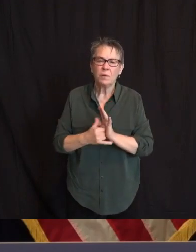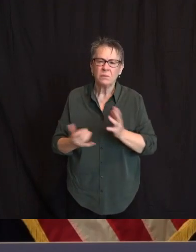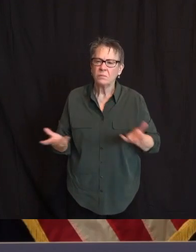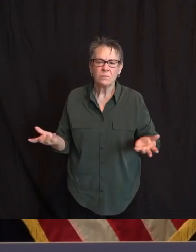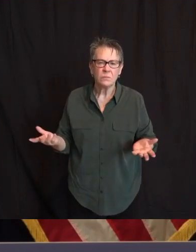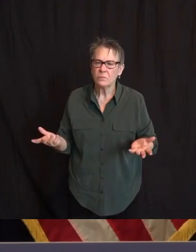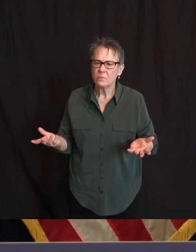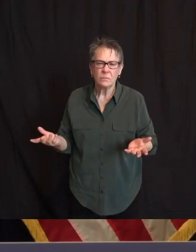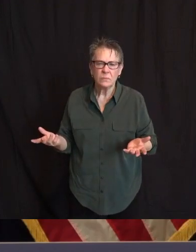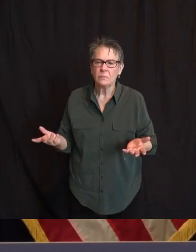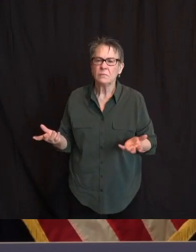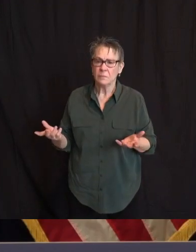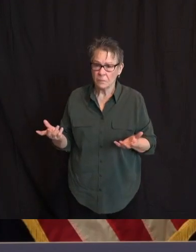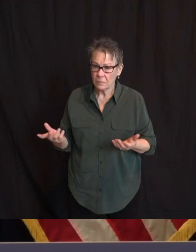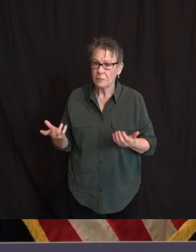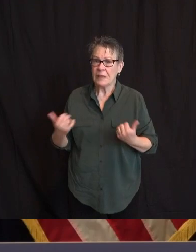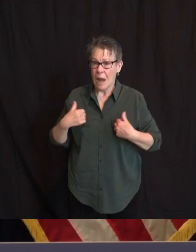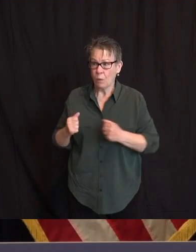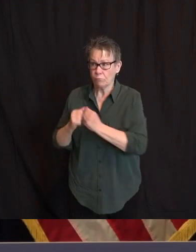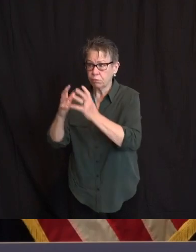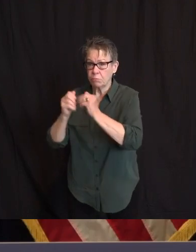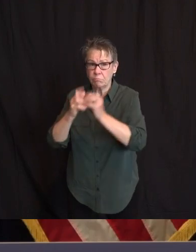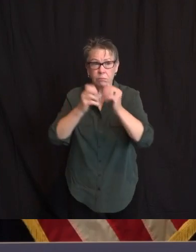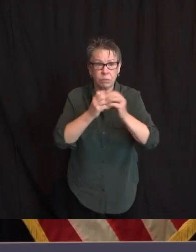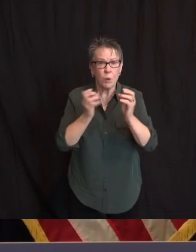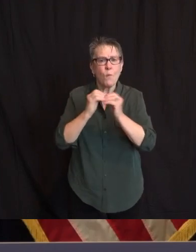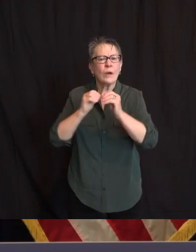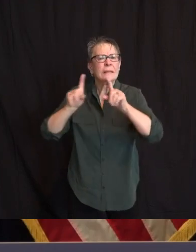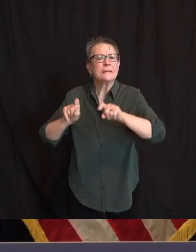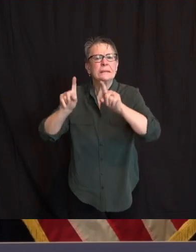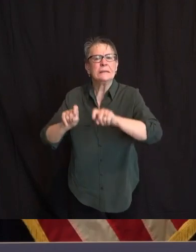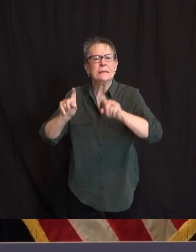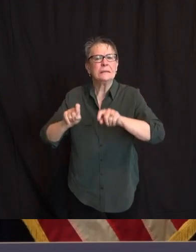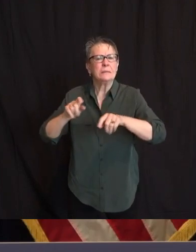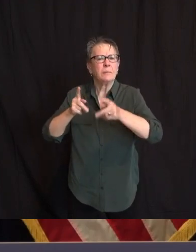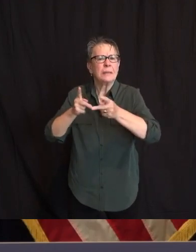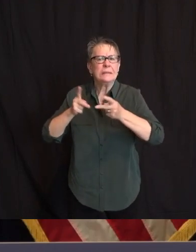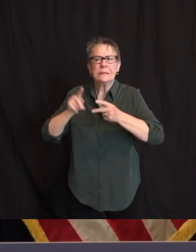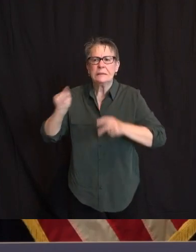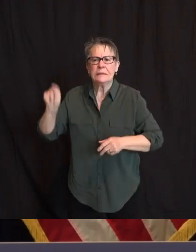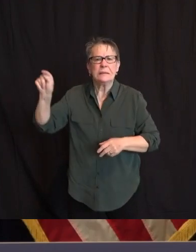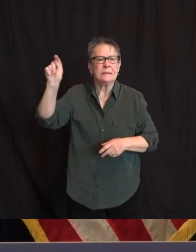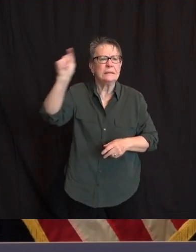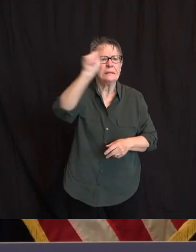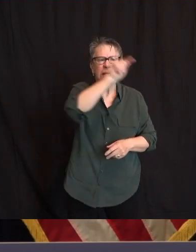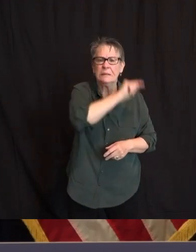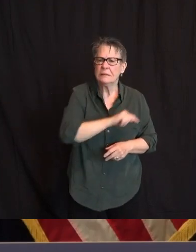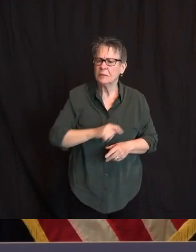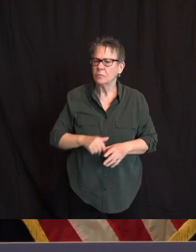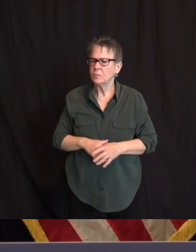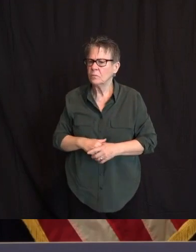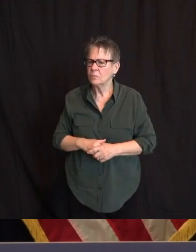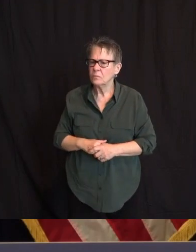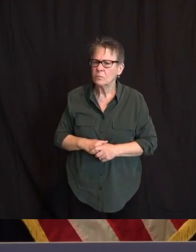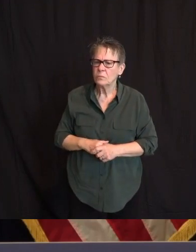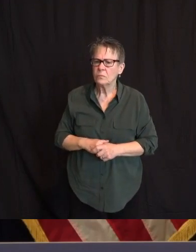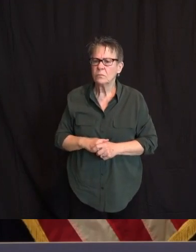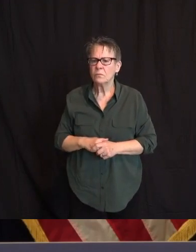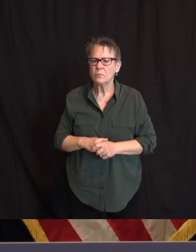up. And innovations will come to pass, whether it's from Rutgers or Abbott Labs or others. And we're bird dogging all of